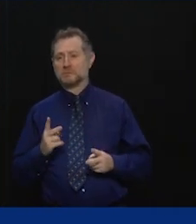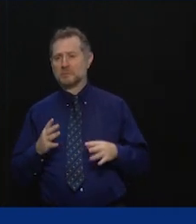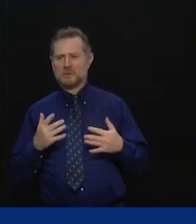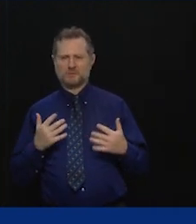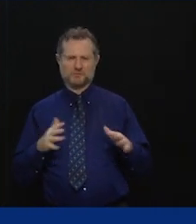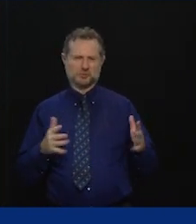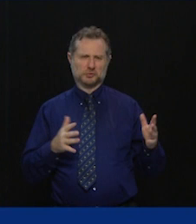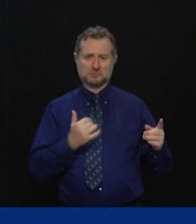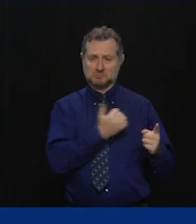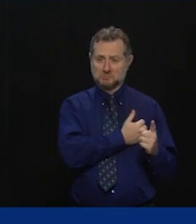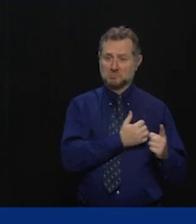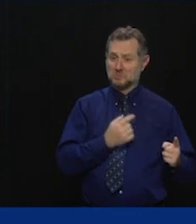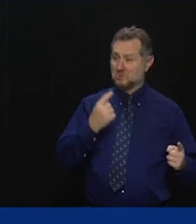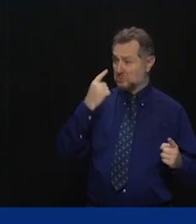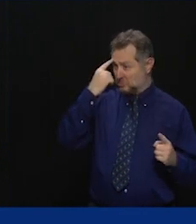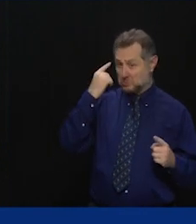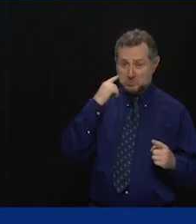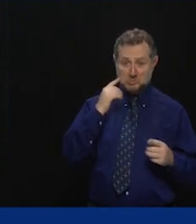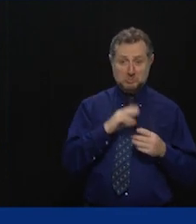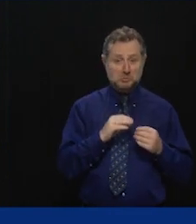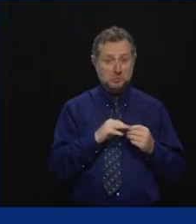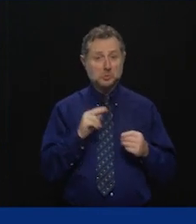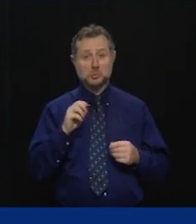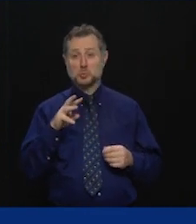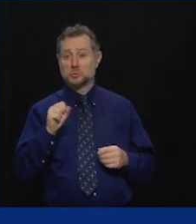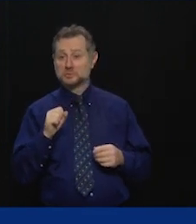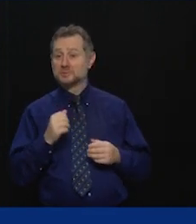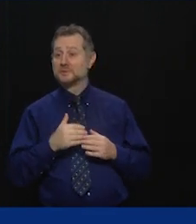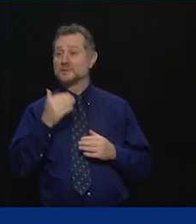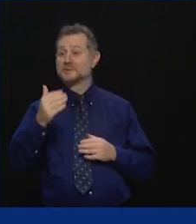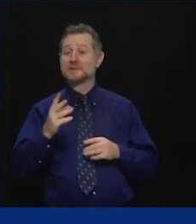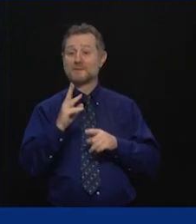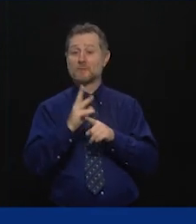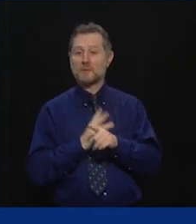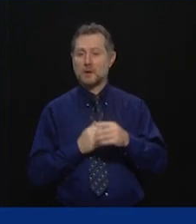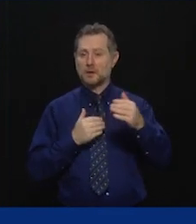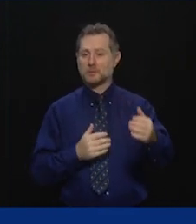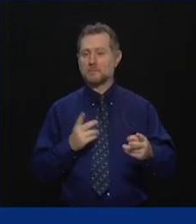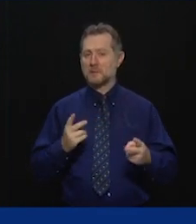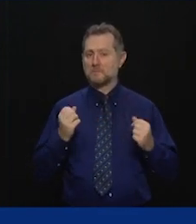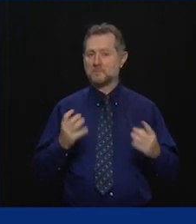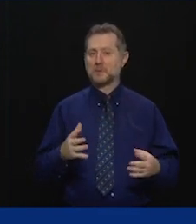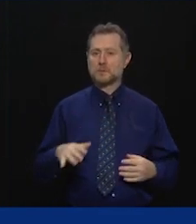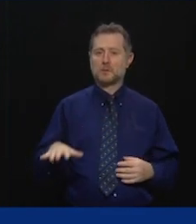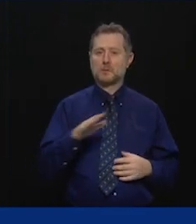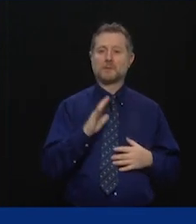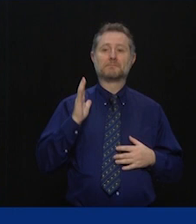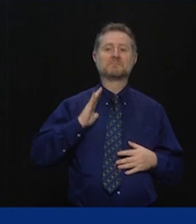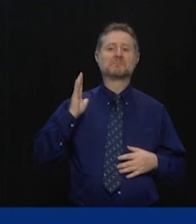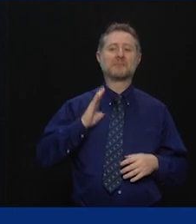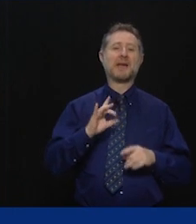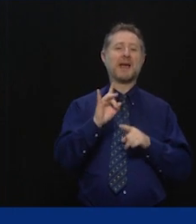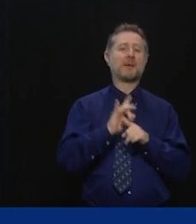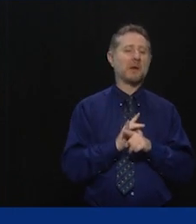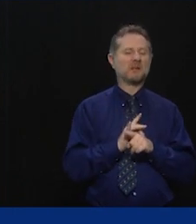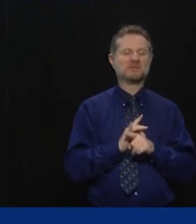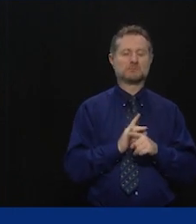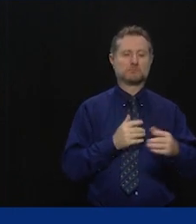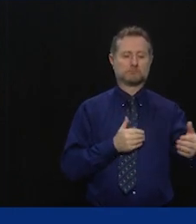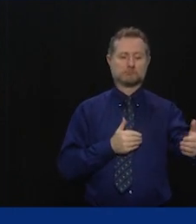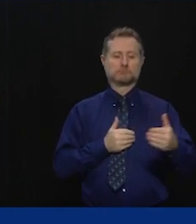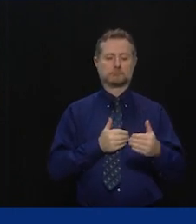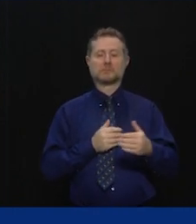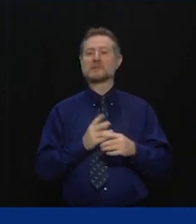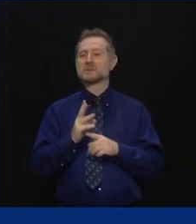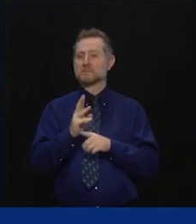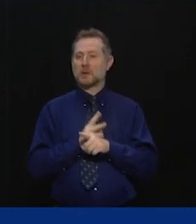some news that they're encouraging it after 6 months, which will be a large number of people. Initially, we were told it was 8 months. And we'll simply get the information